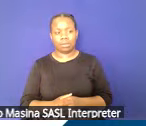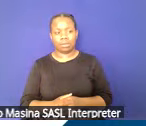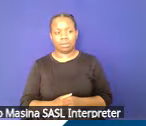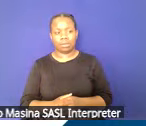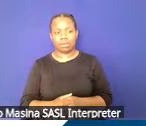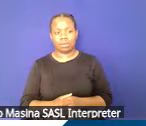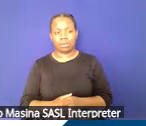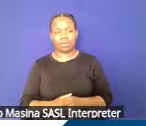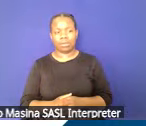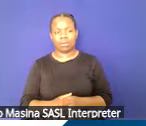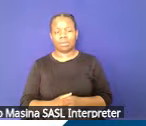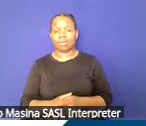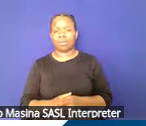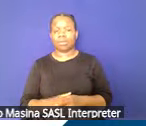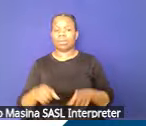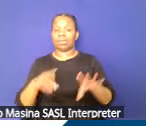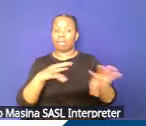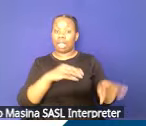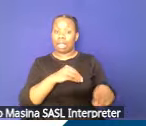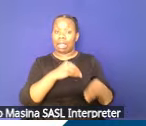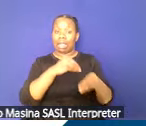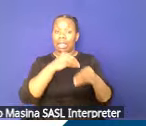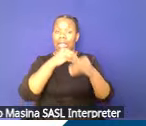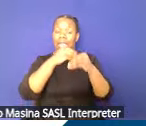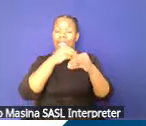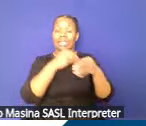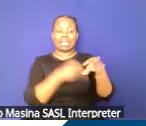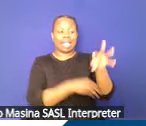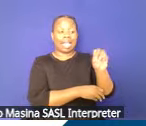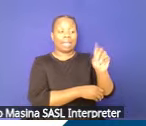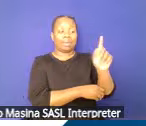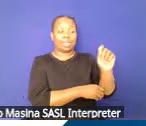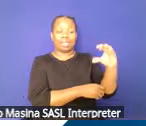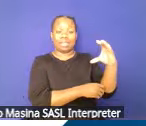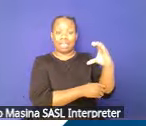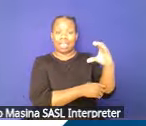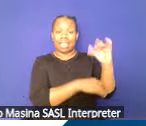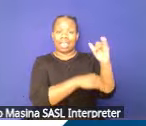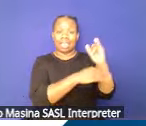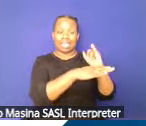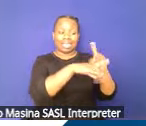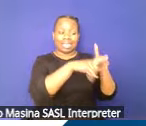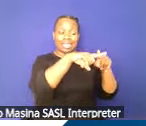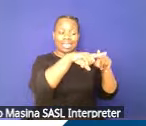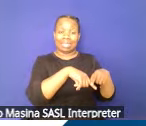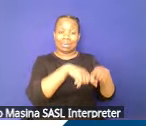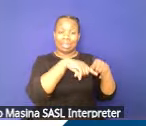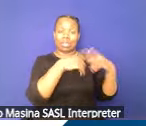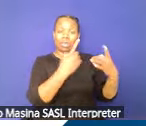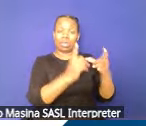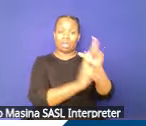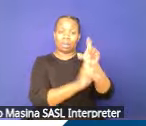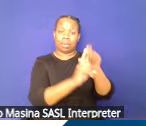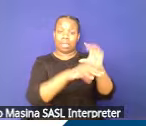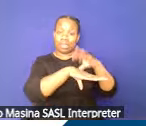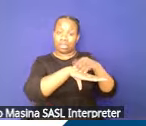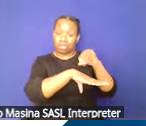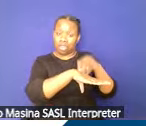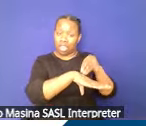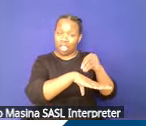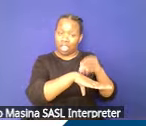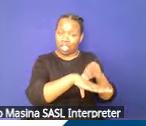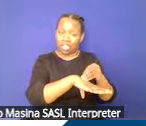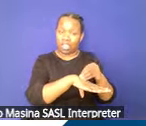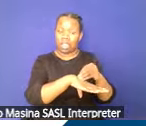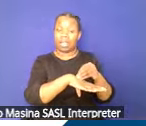Then the additional medical expenses tax credit depends on a person's age, whether the person,